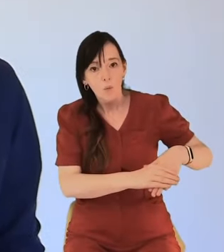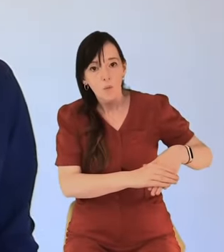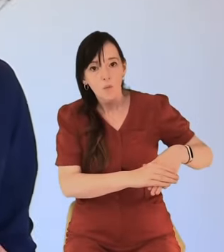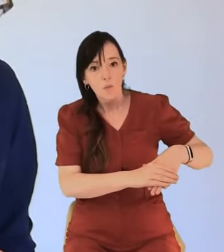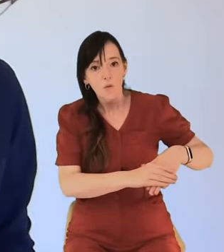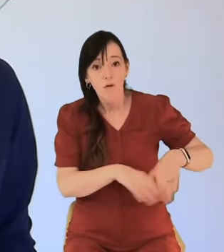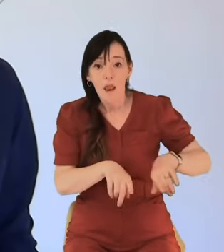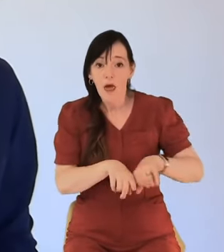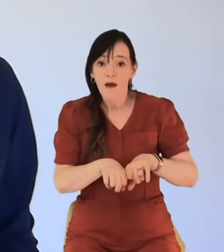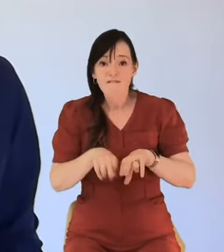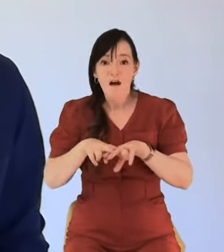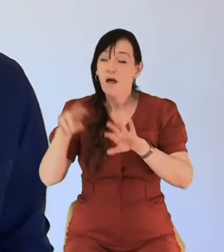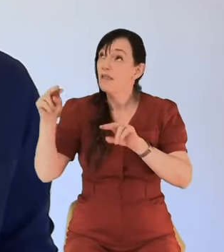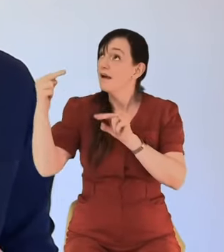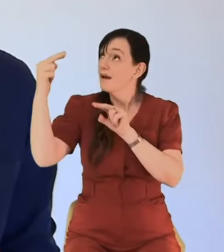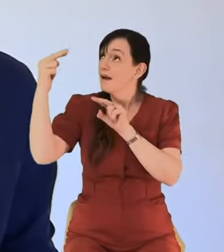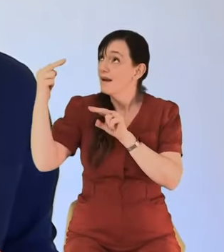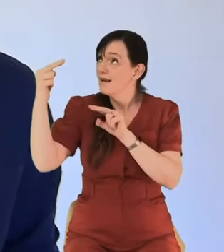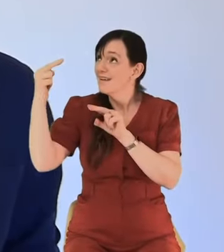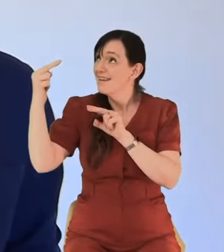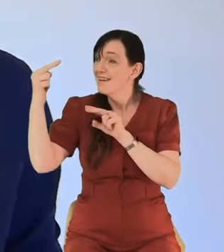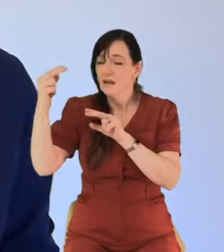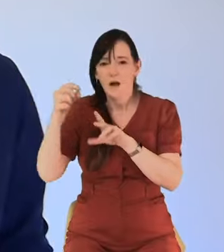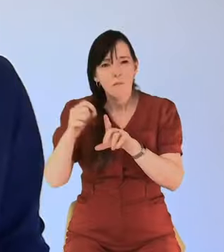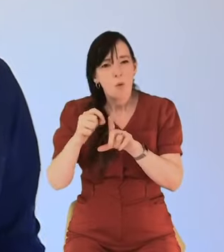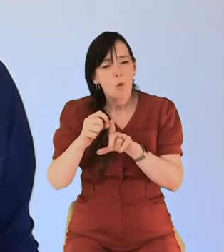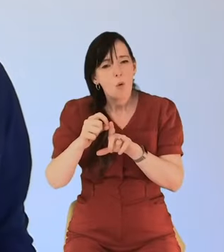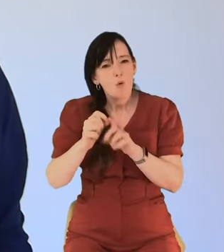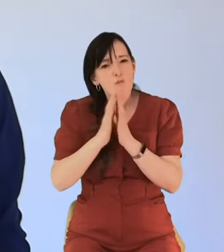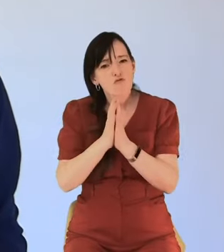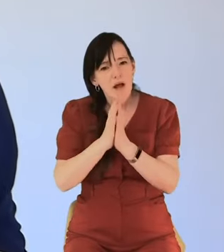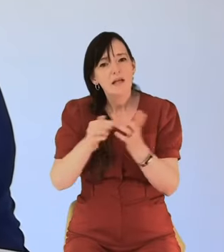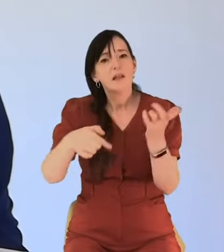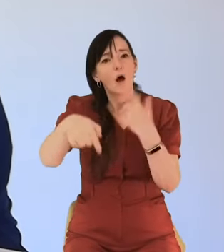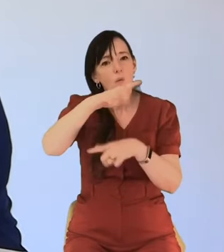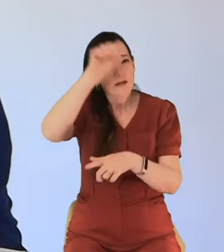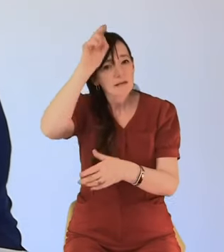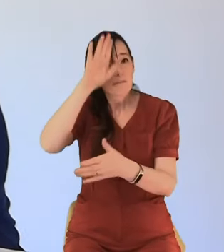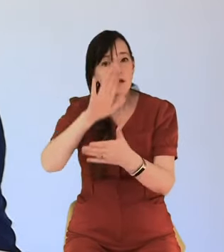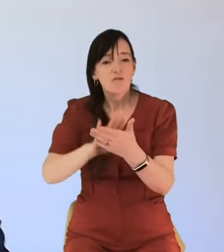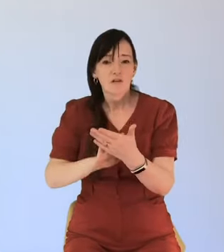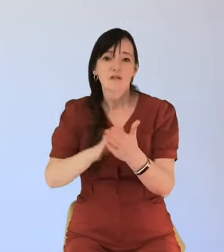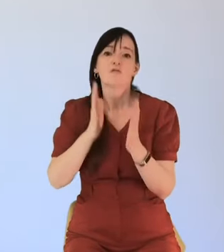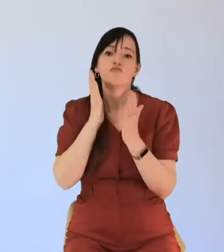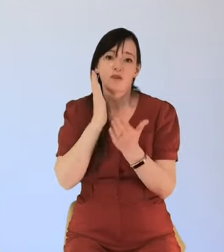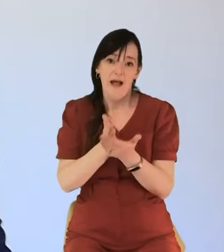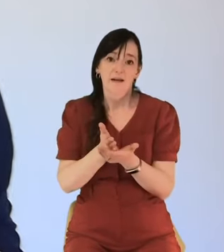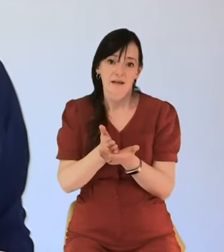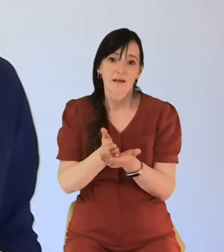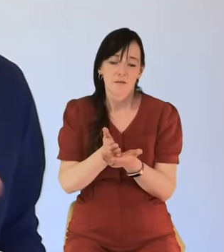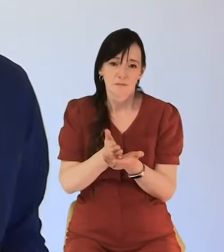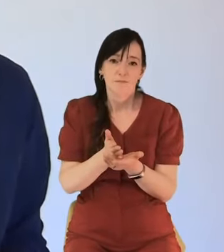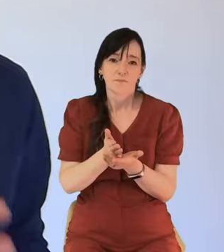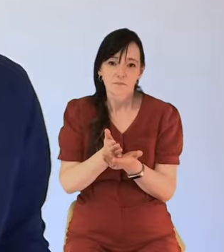And Paul is praying that we would know the reality of that. that we would know that